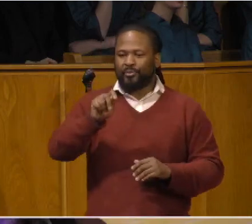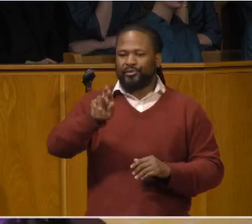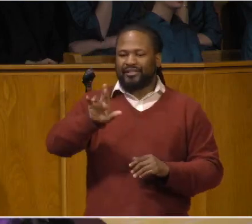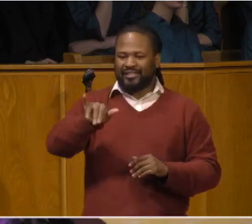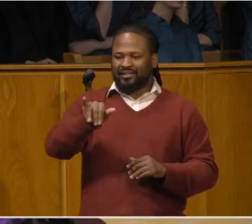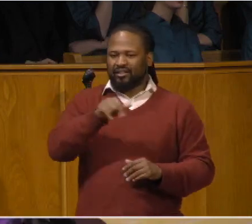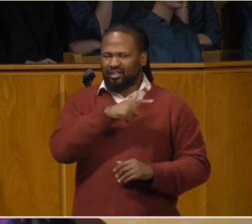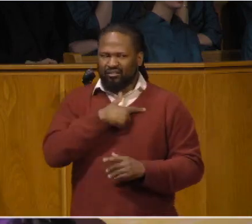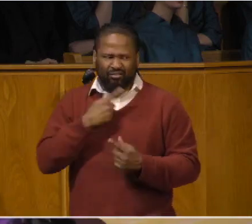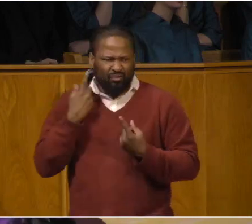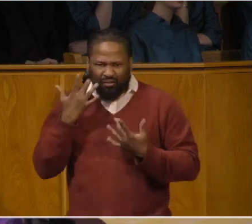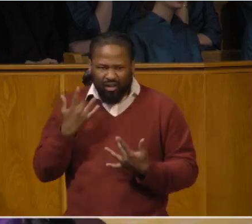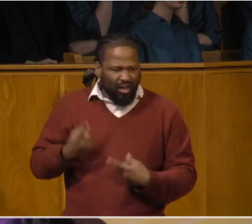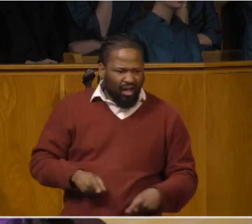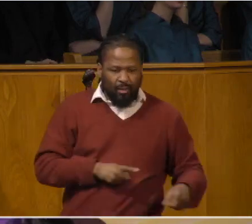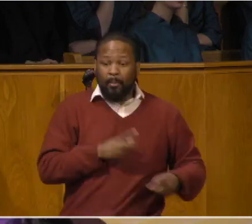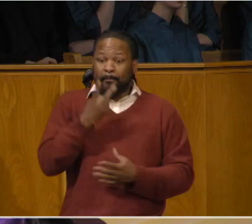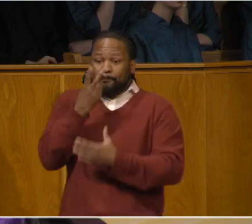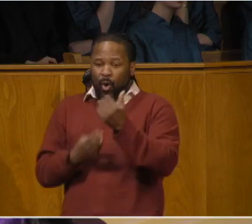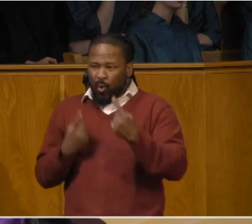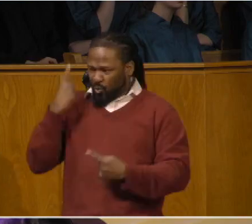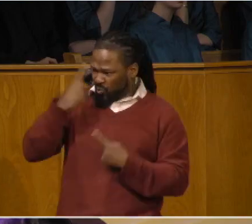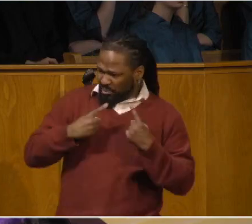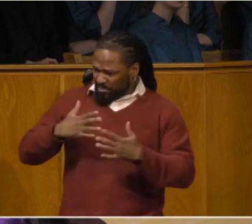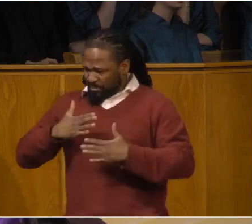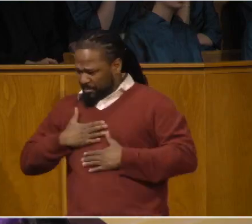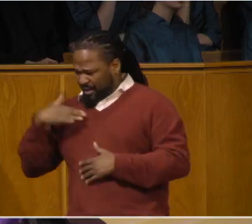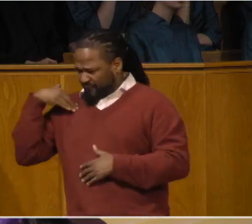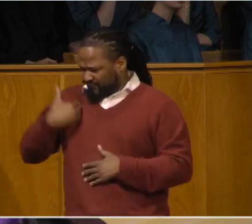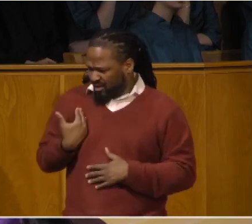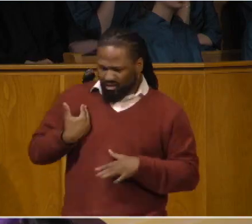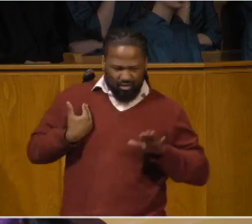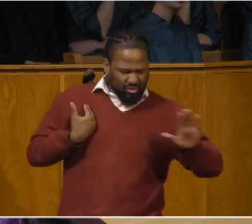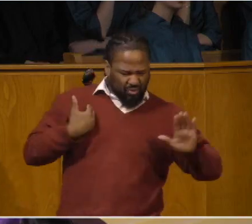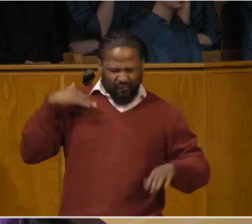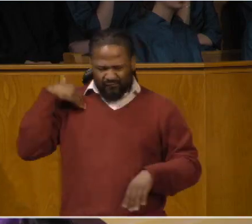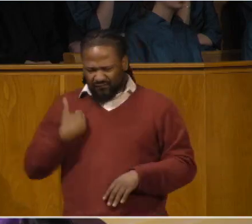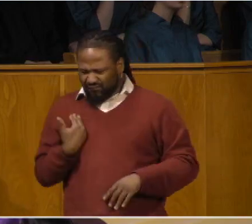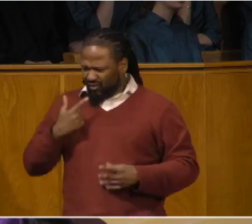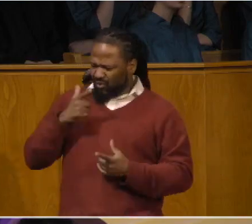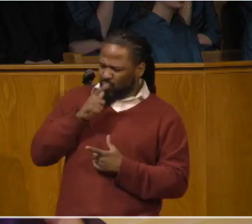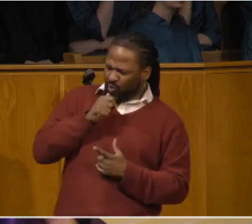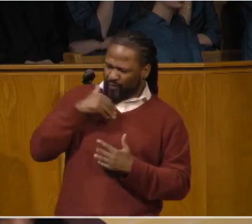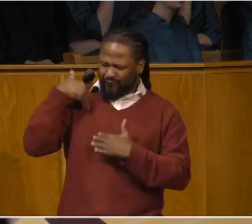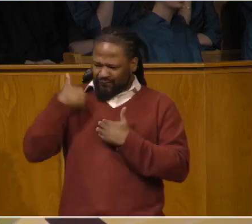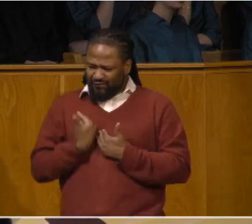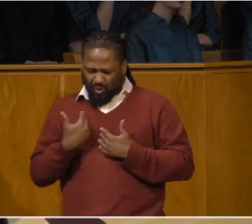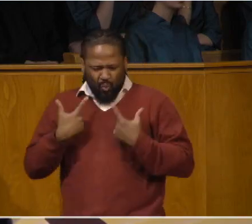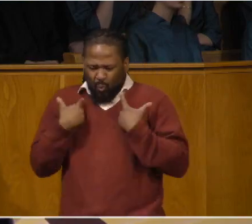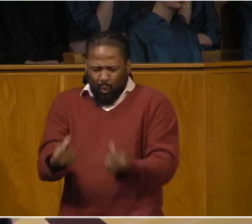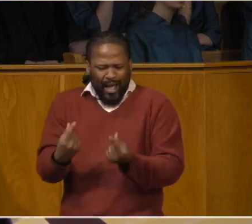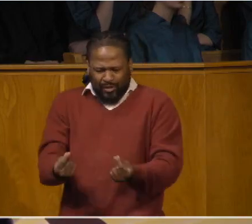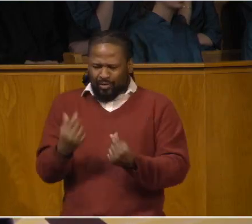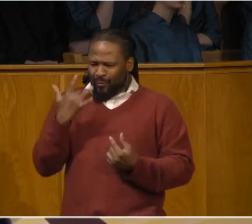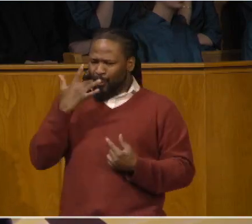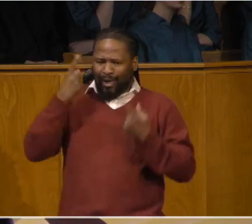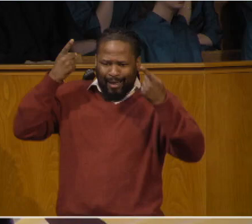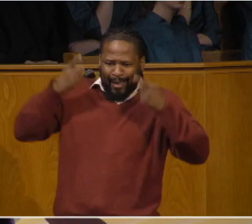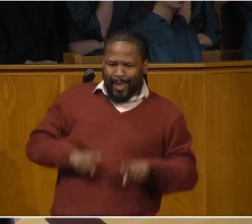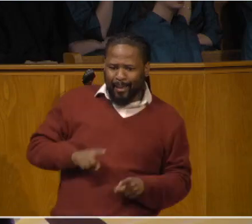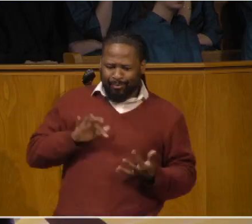been wondering, is it me? Did I cause this? What did I do to deserve this?